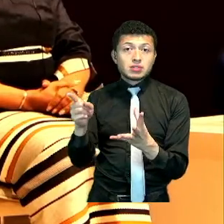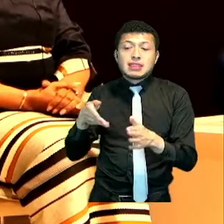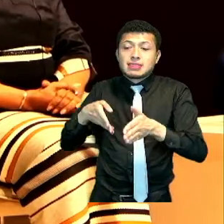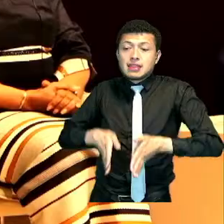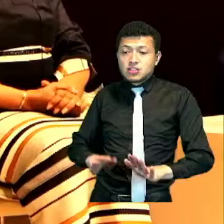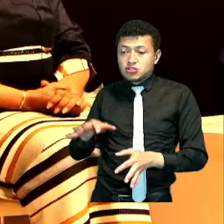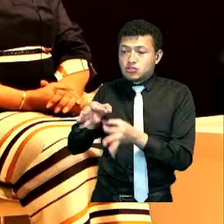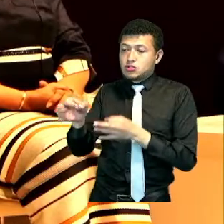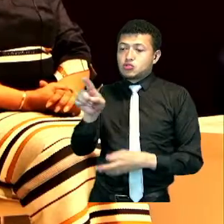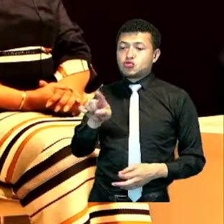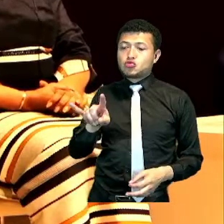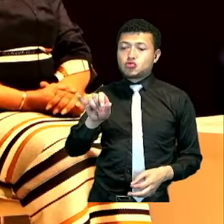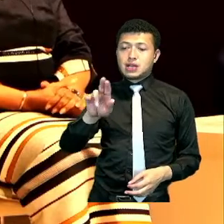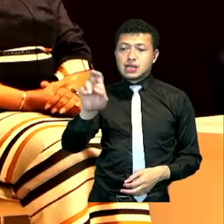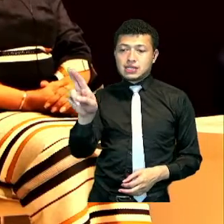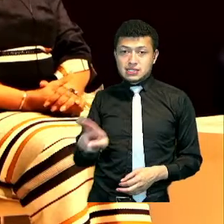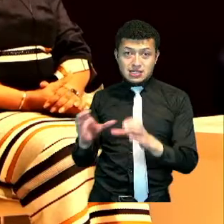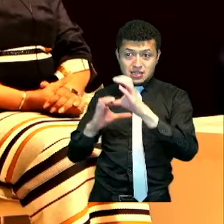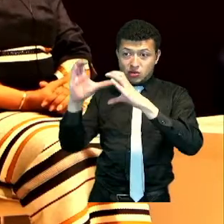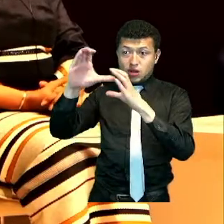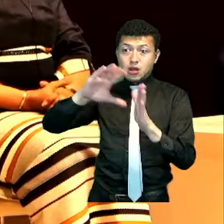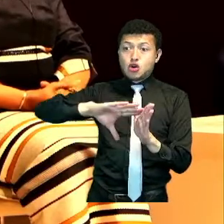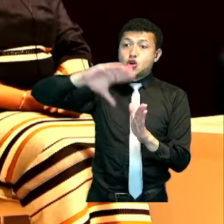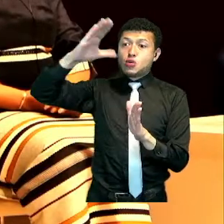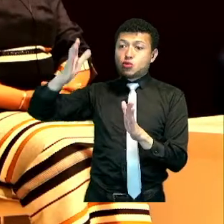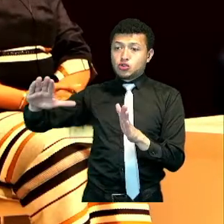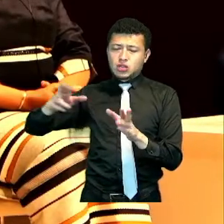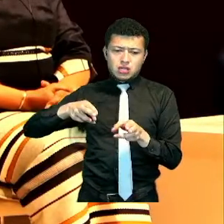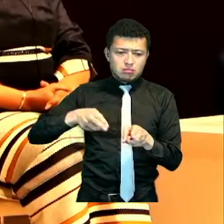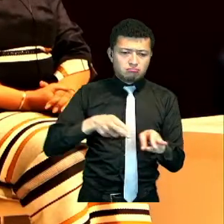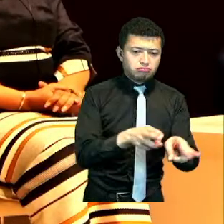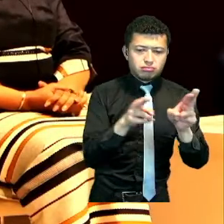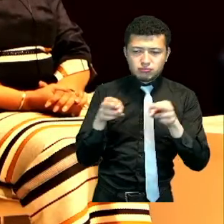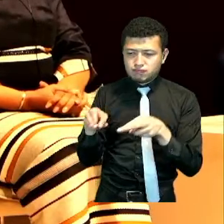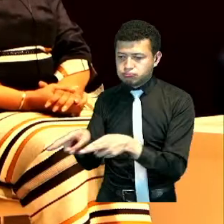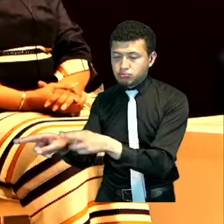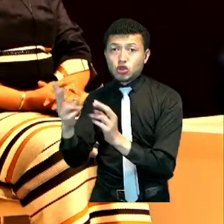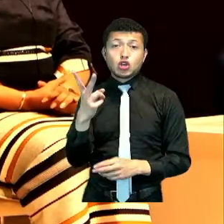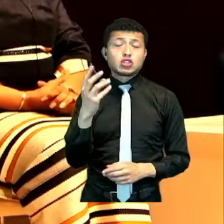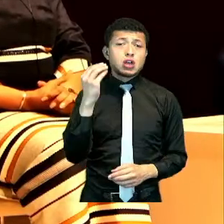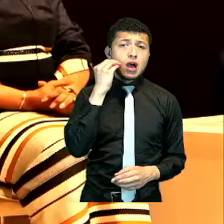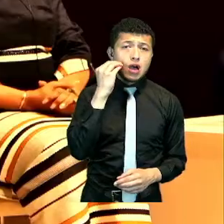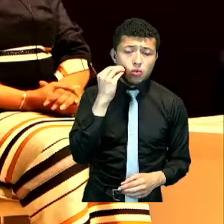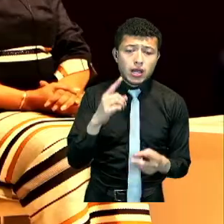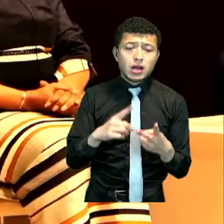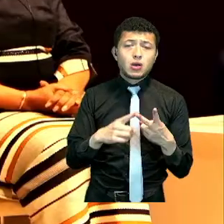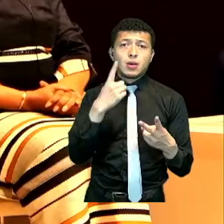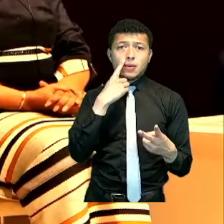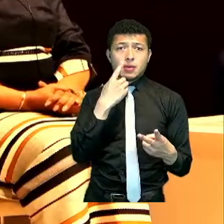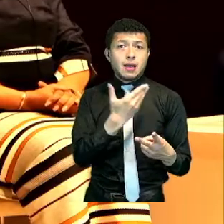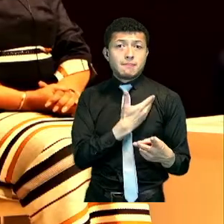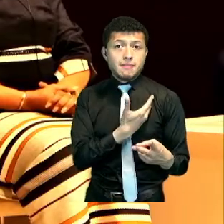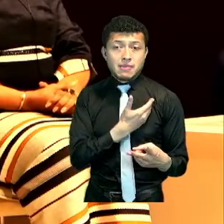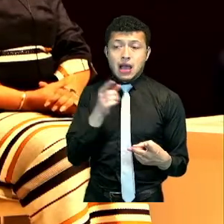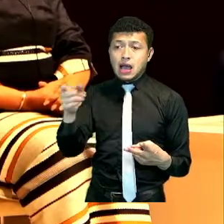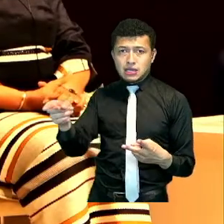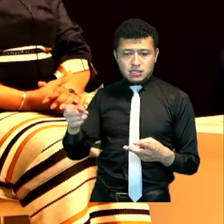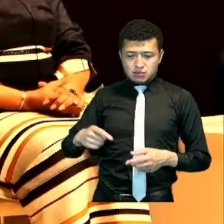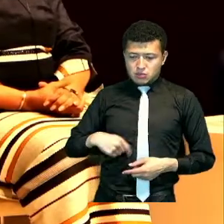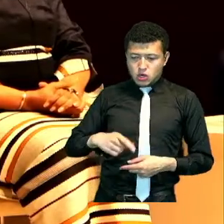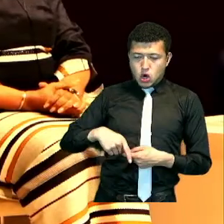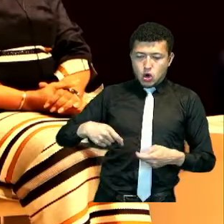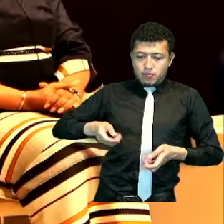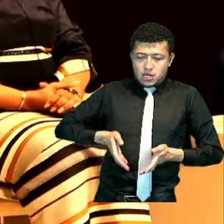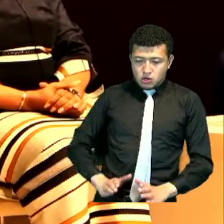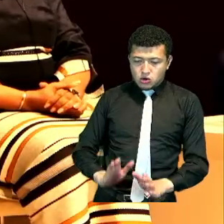born in Suarez, Cauca, in the middle of a mountain with two neighboring rivers where her relatives have